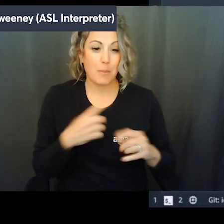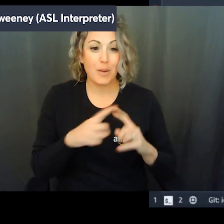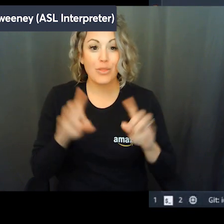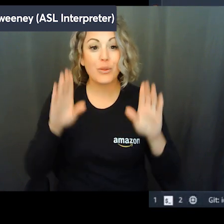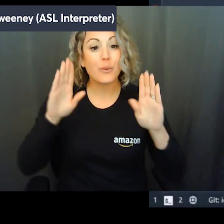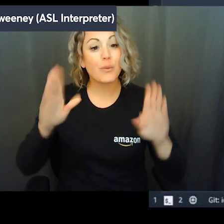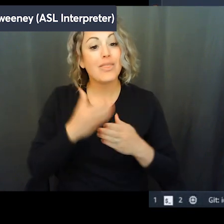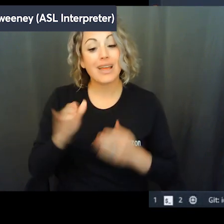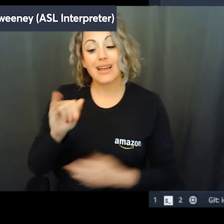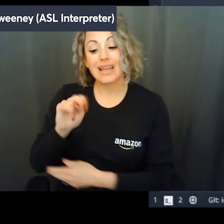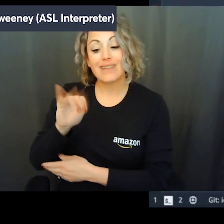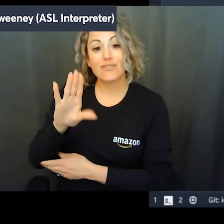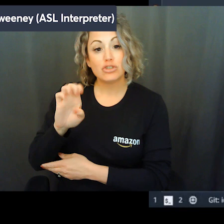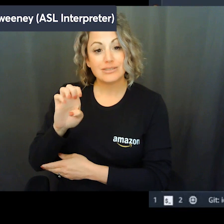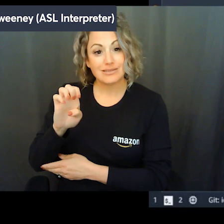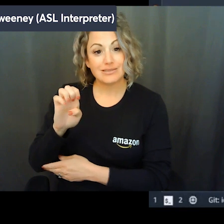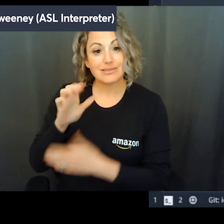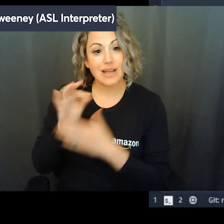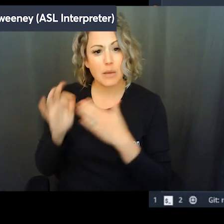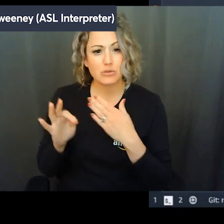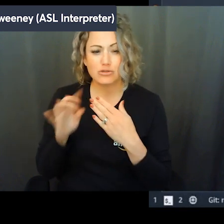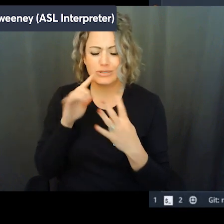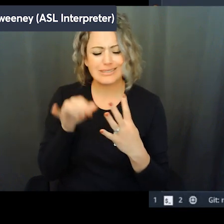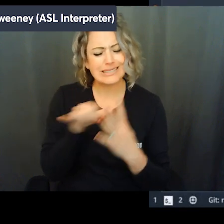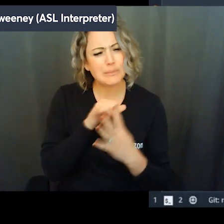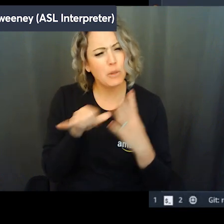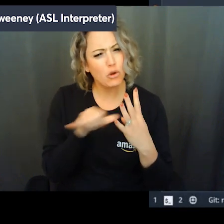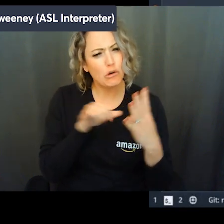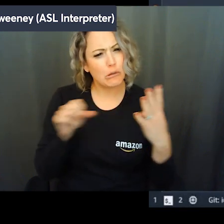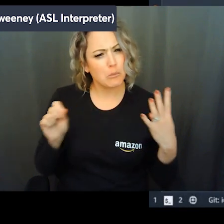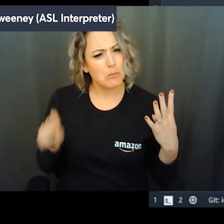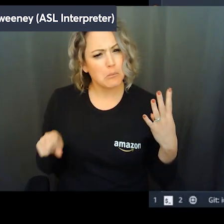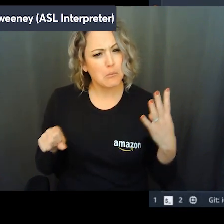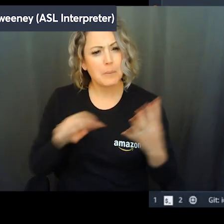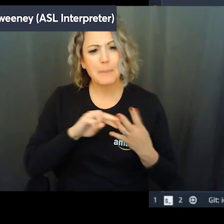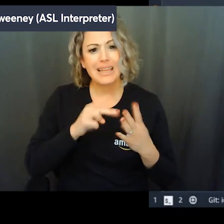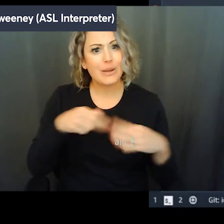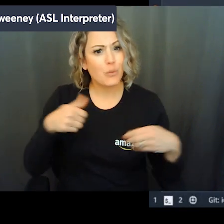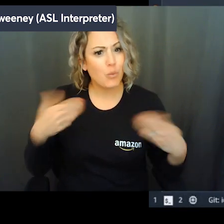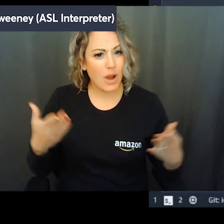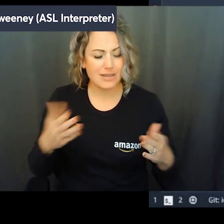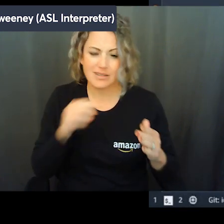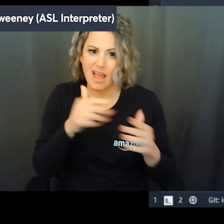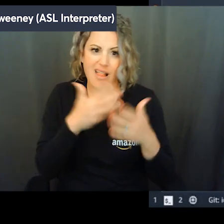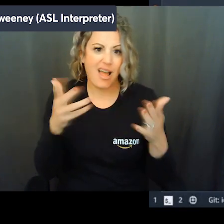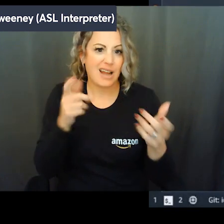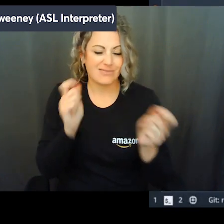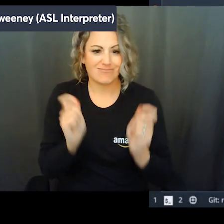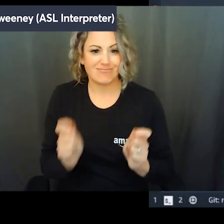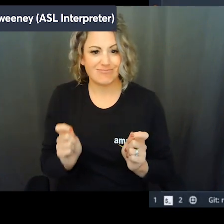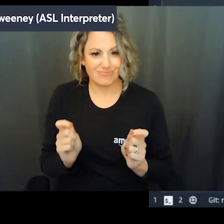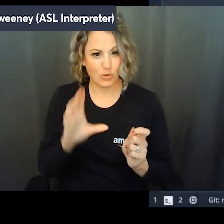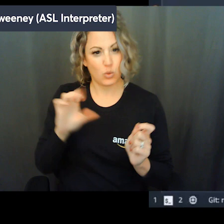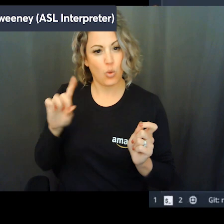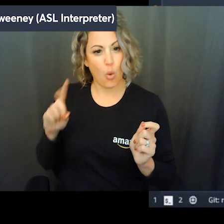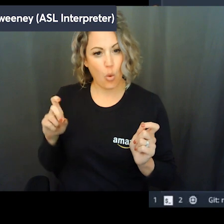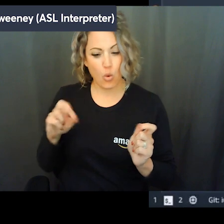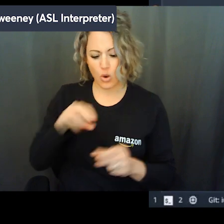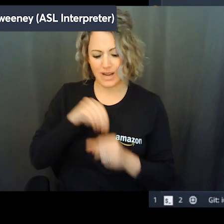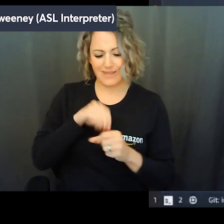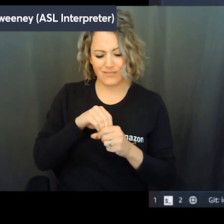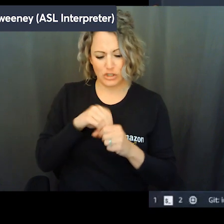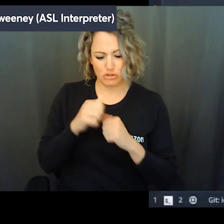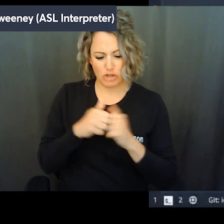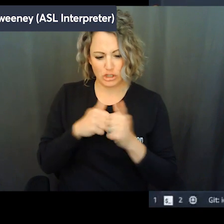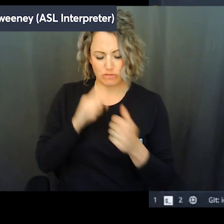our inference options, they're very similar in the fact that there's not much code change or infrastructure or like technical change